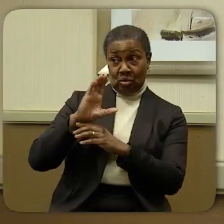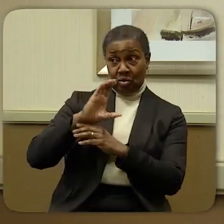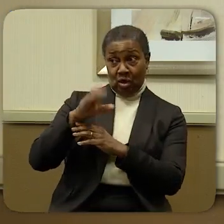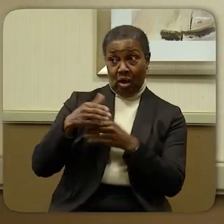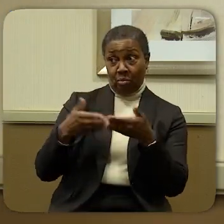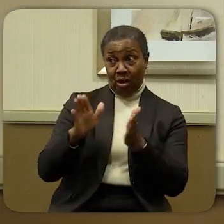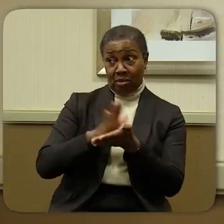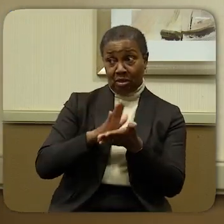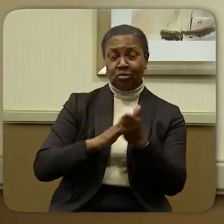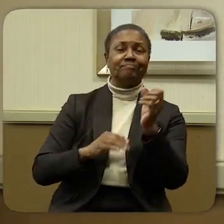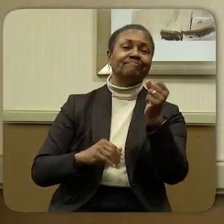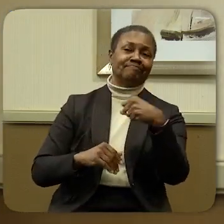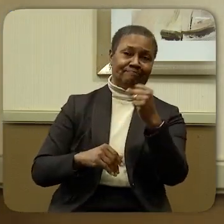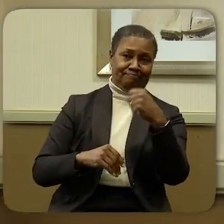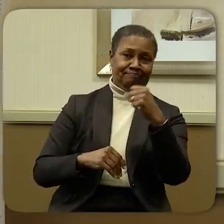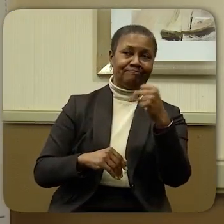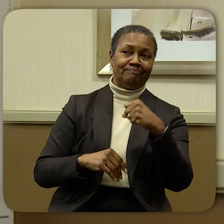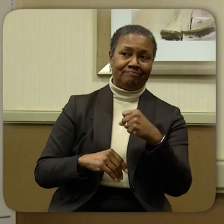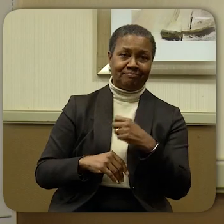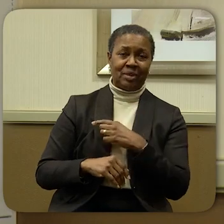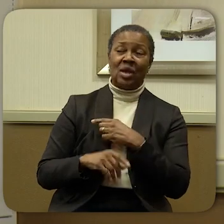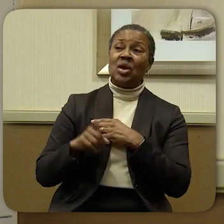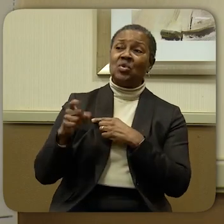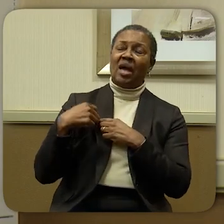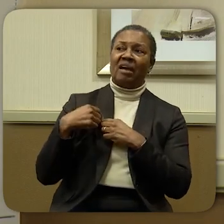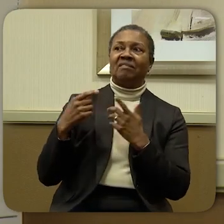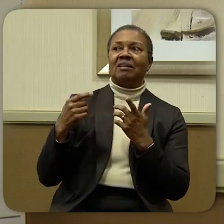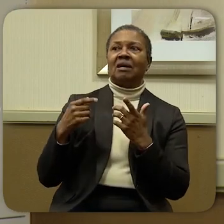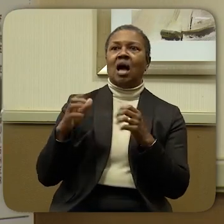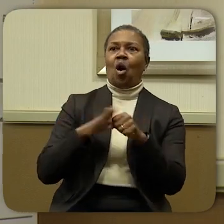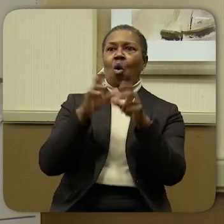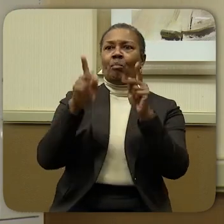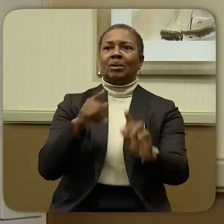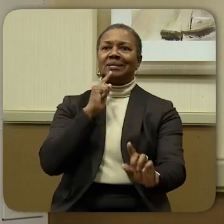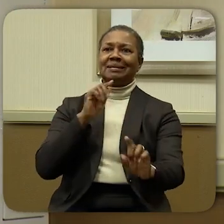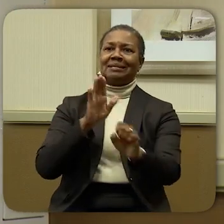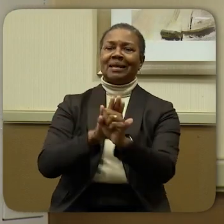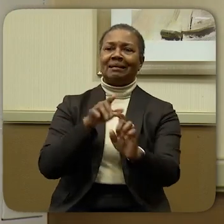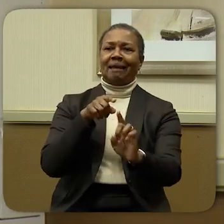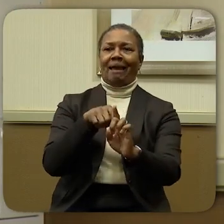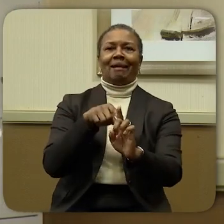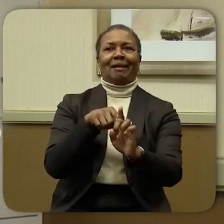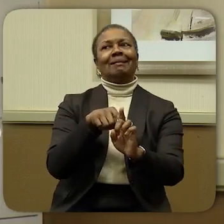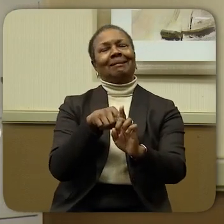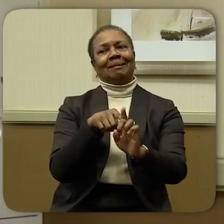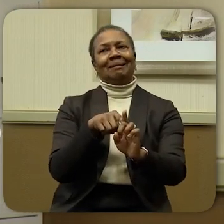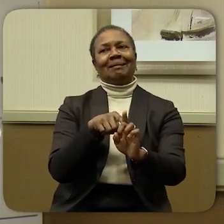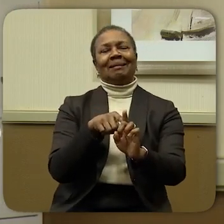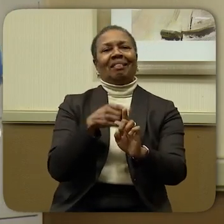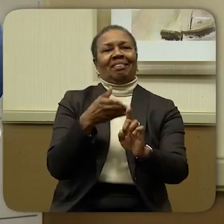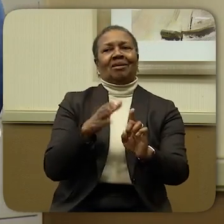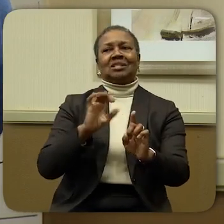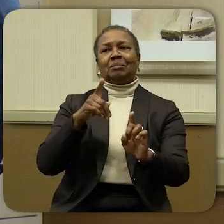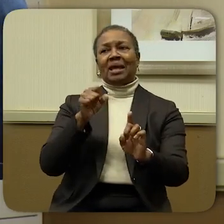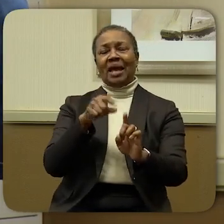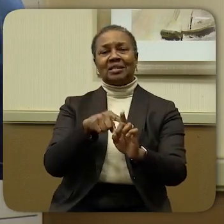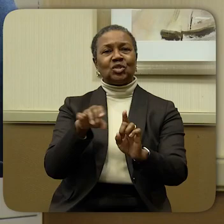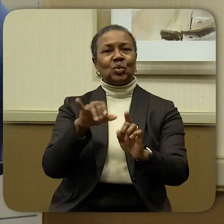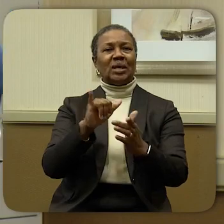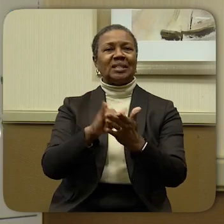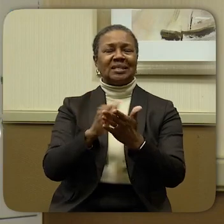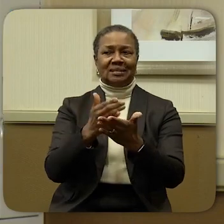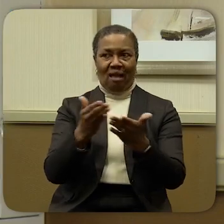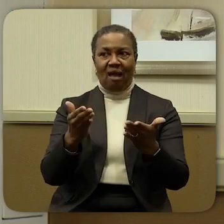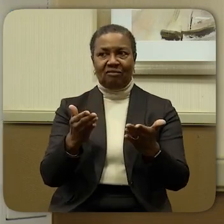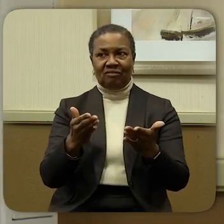Yeah. And I would say you have like a whole person that's like dedicated in CPS to doing some of this